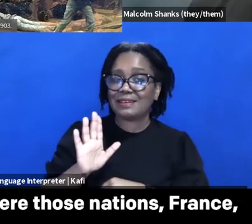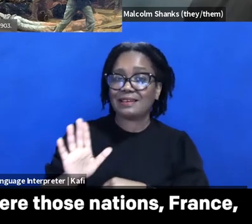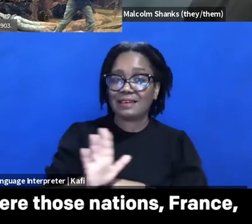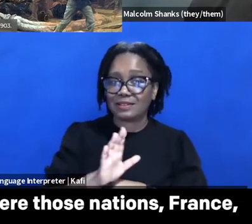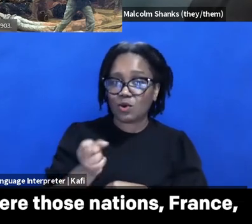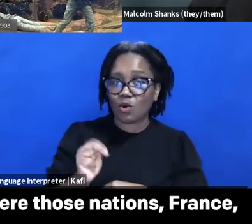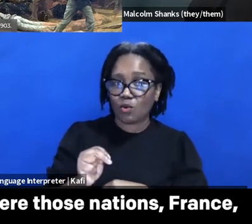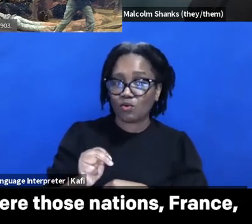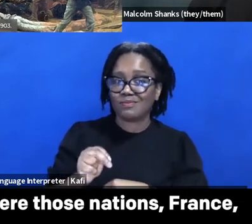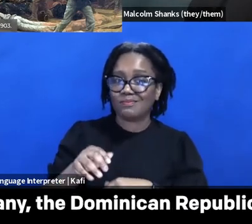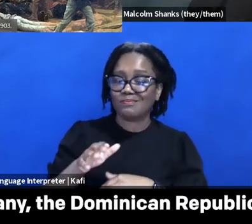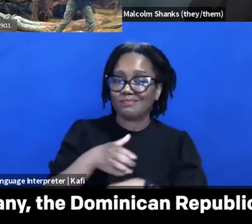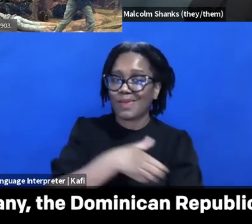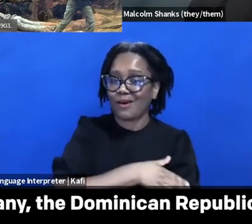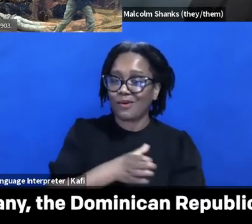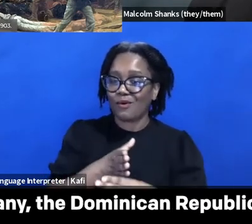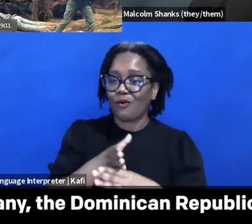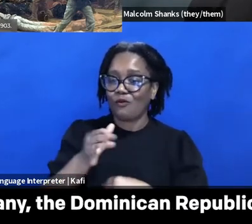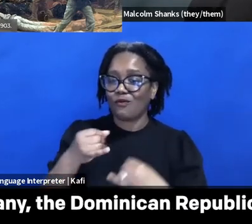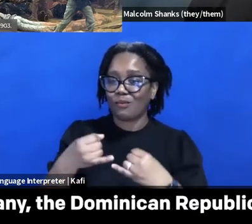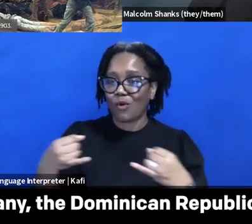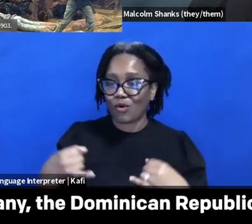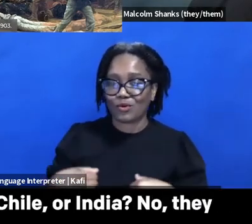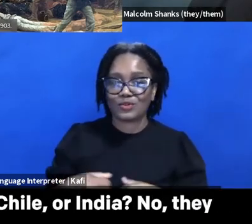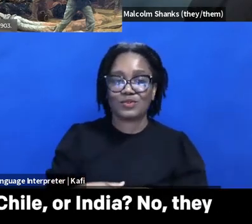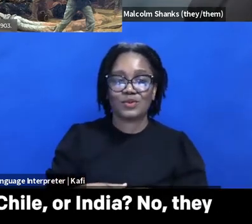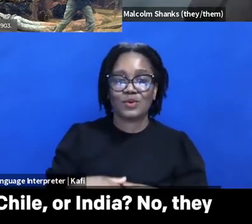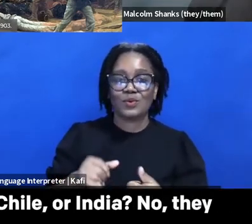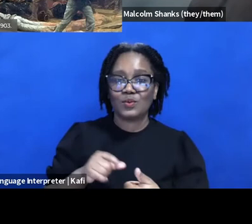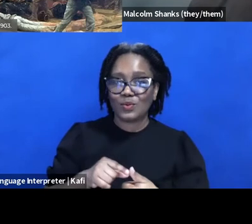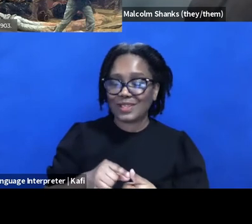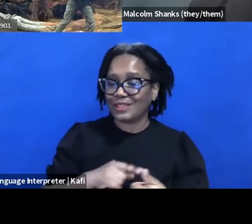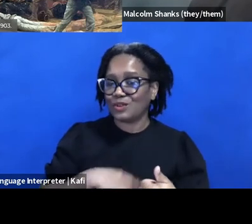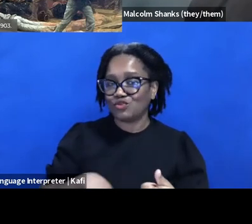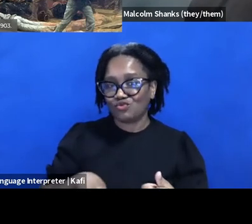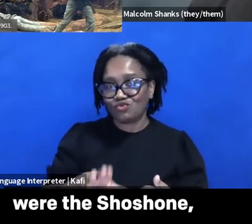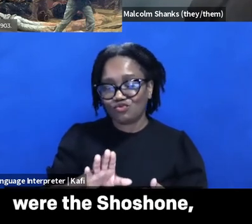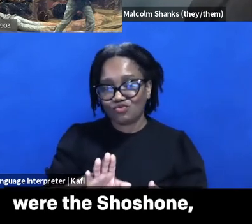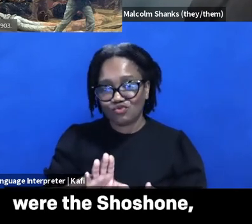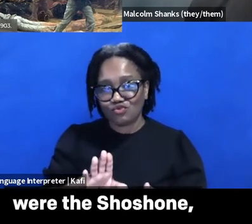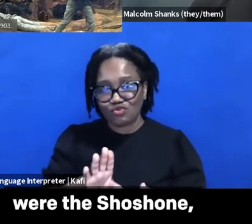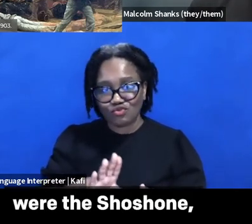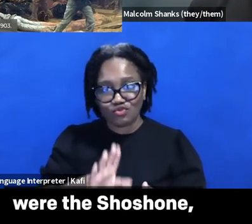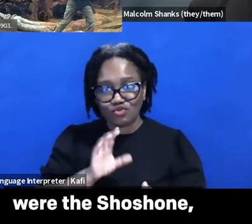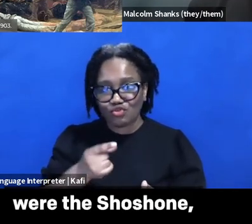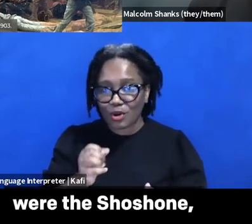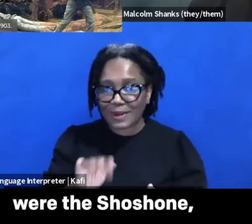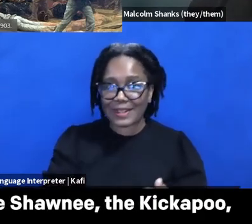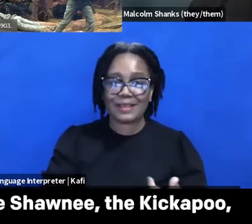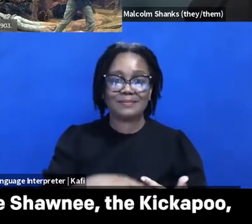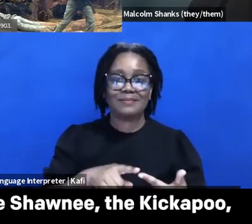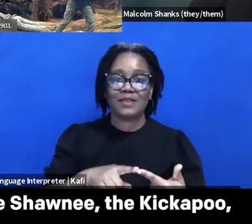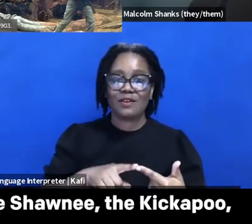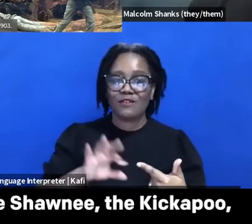those nations France, Germany, the Dominican Republic, Chile, or India? No, they were the Haudenosaunee,